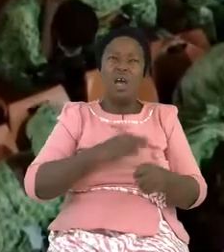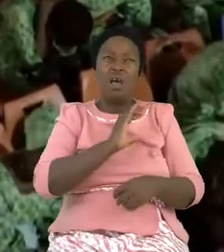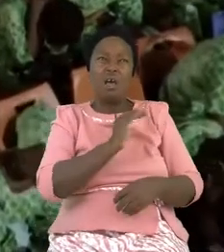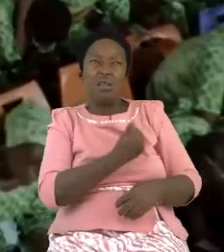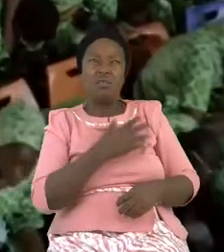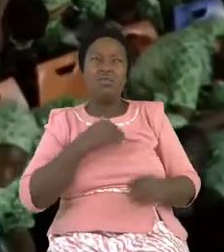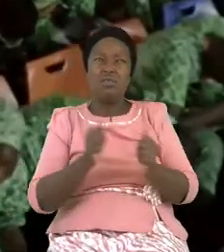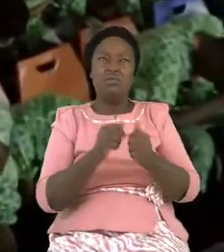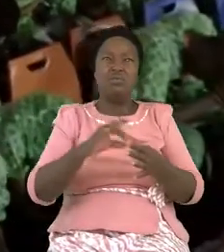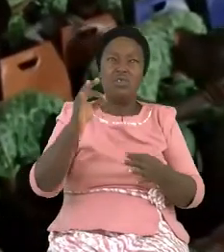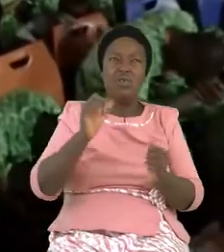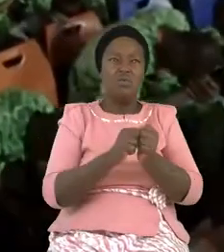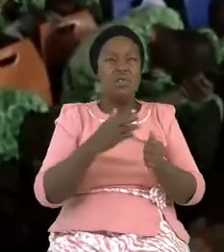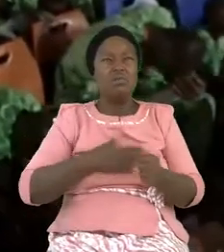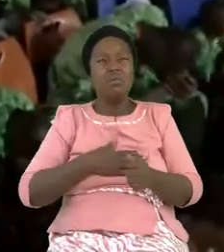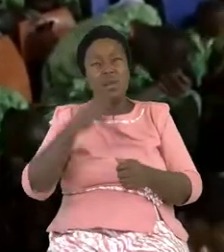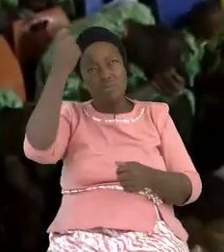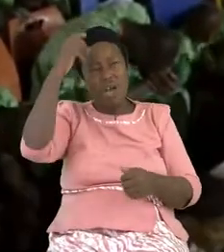with my decision.